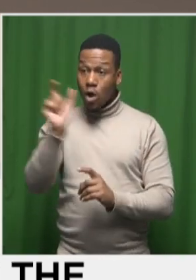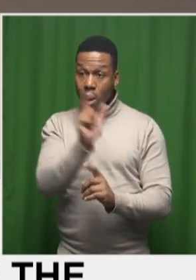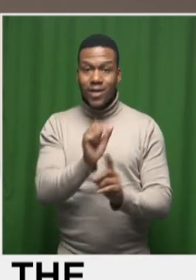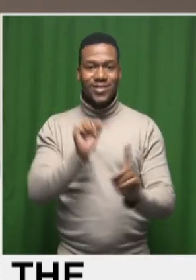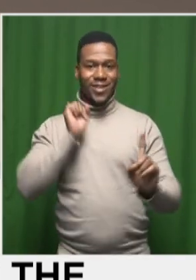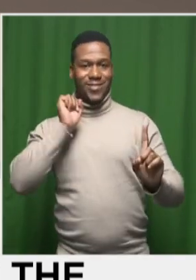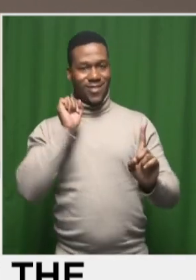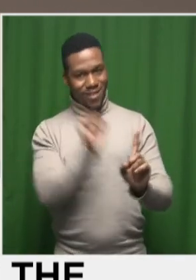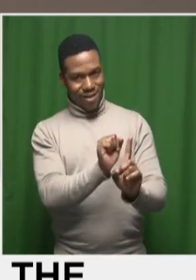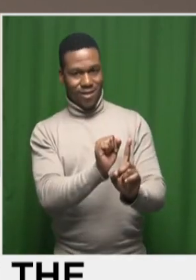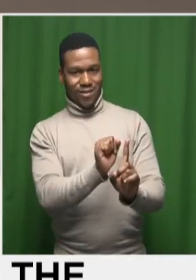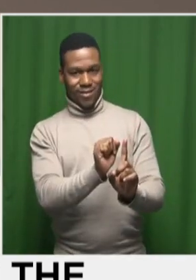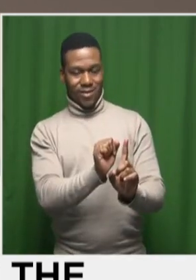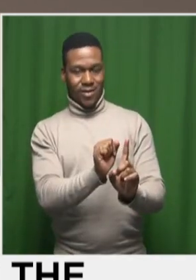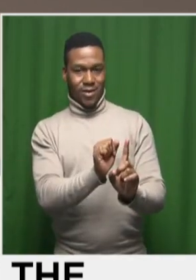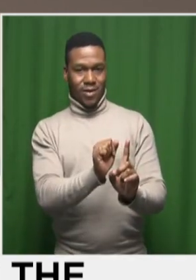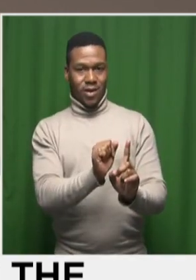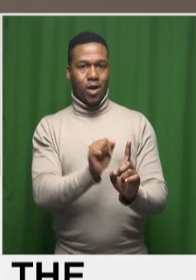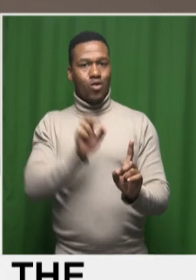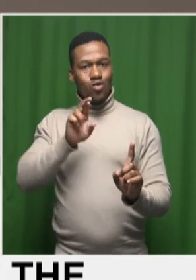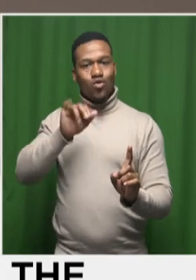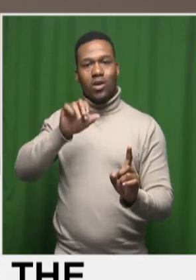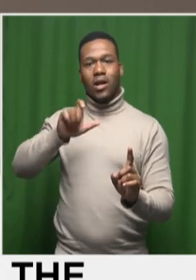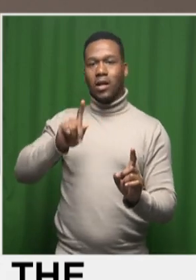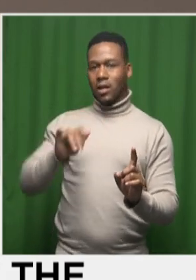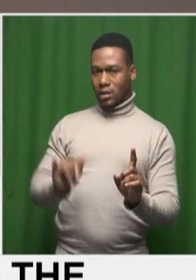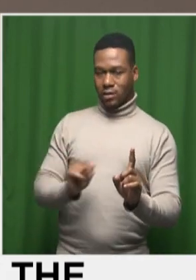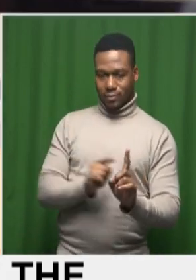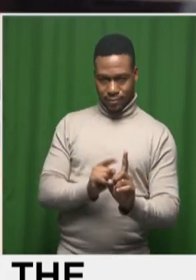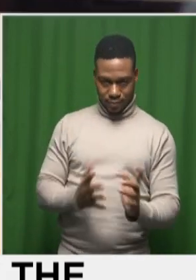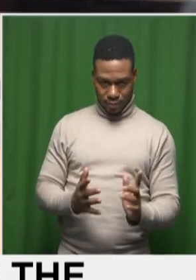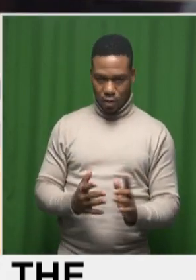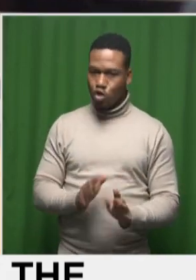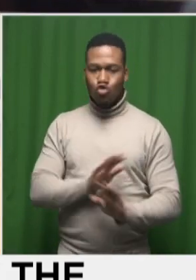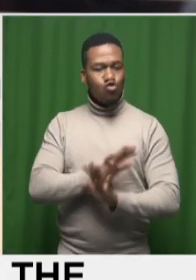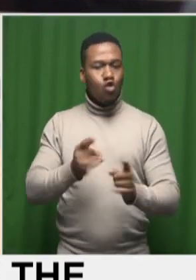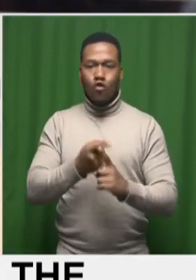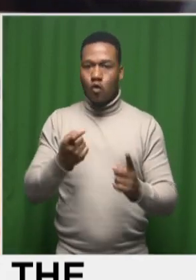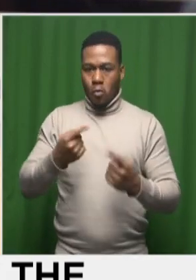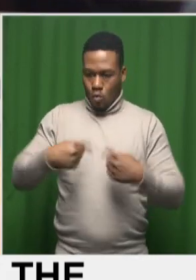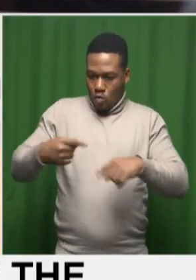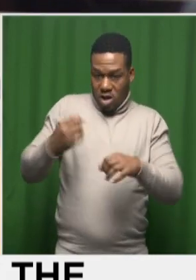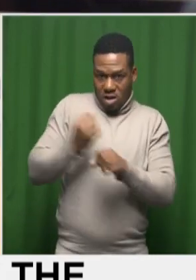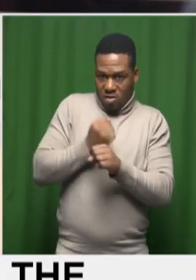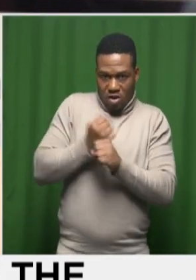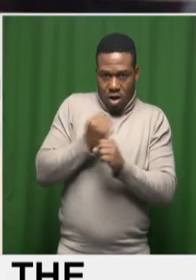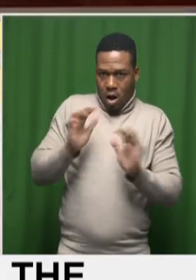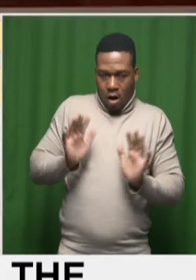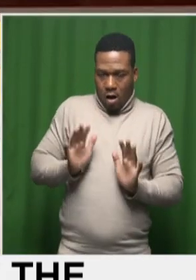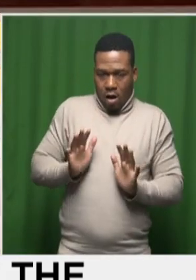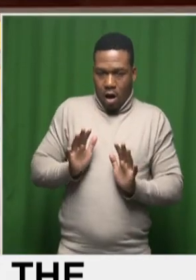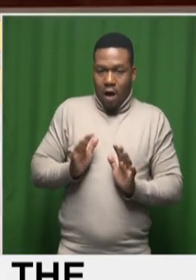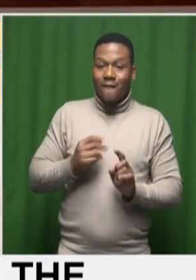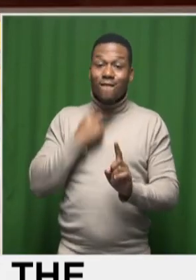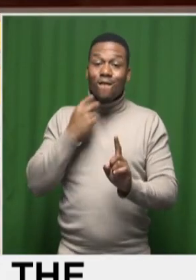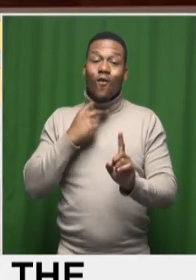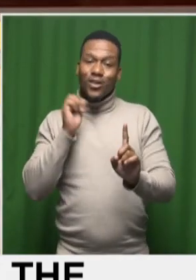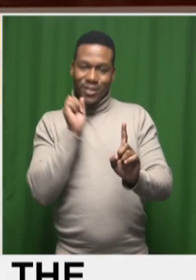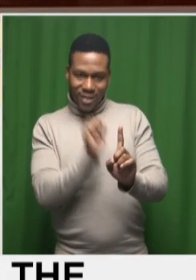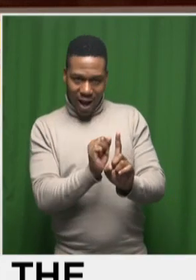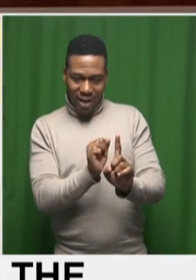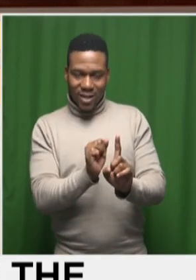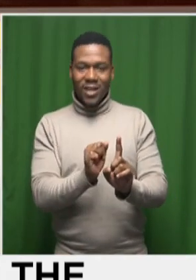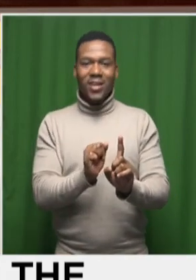gathered to put together to make the song. So it's not something that you guys created. It is his voice and in his own words. Well,